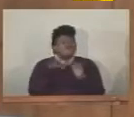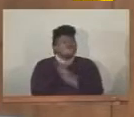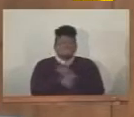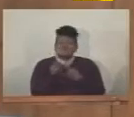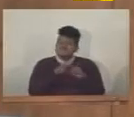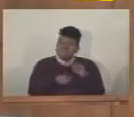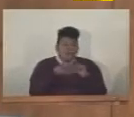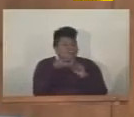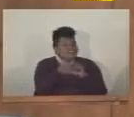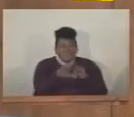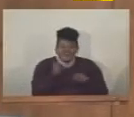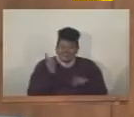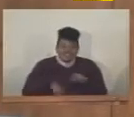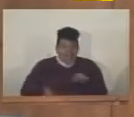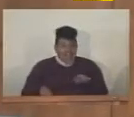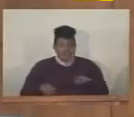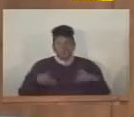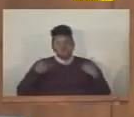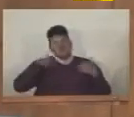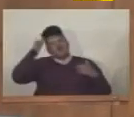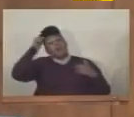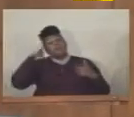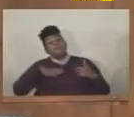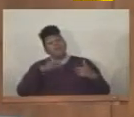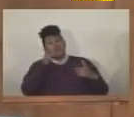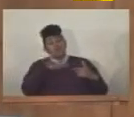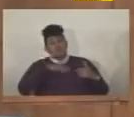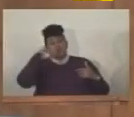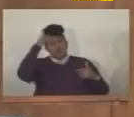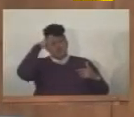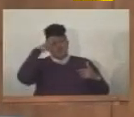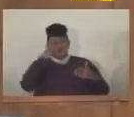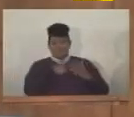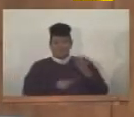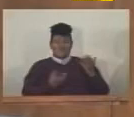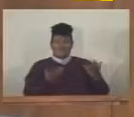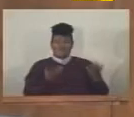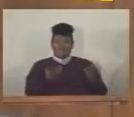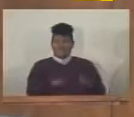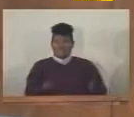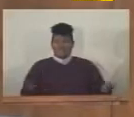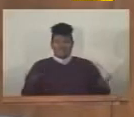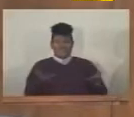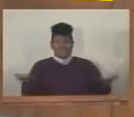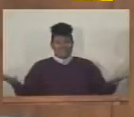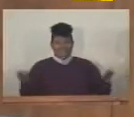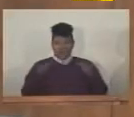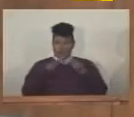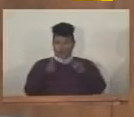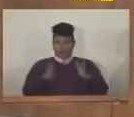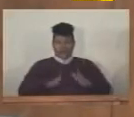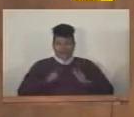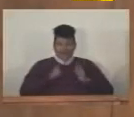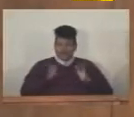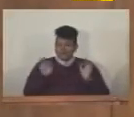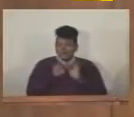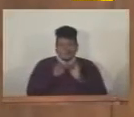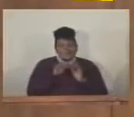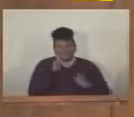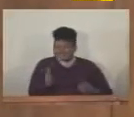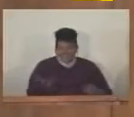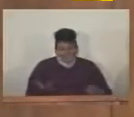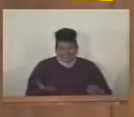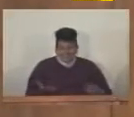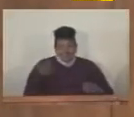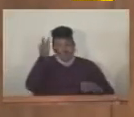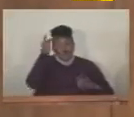with the youths, listen to them, influence them positively. That's a part of crime fighting. The truth is that big men